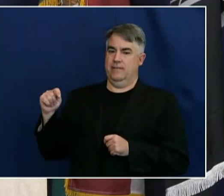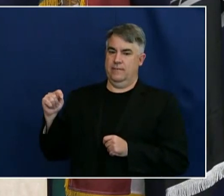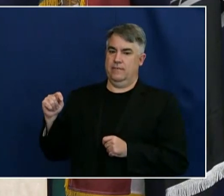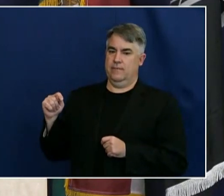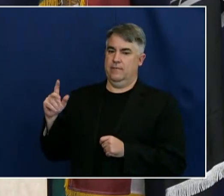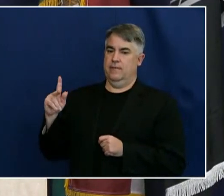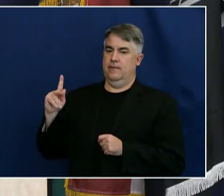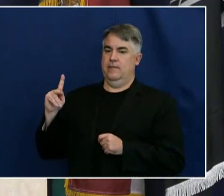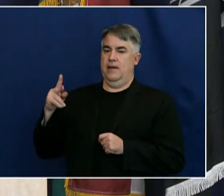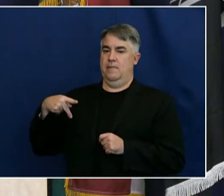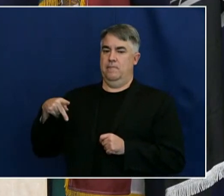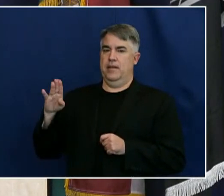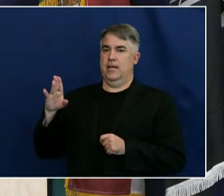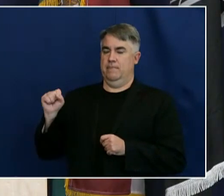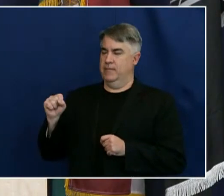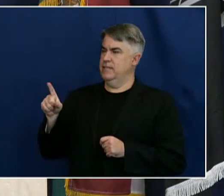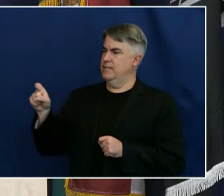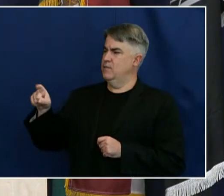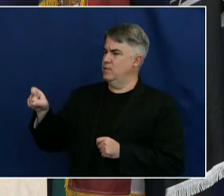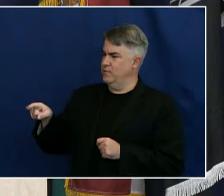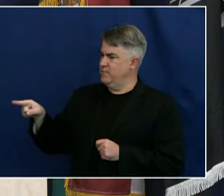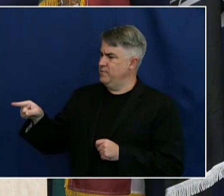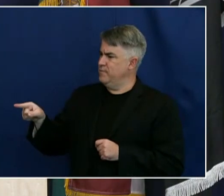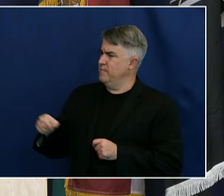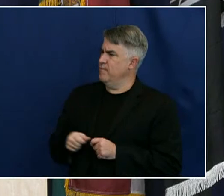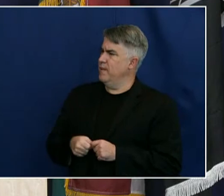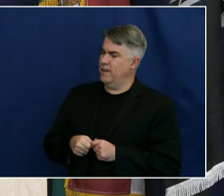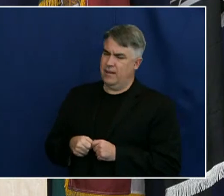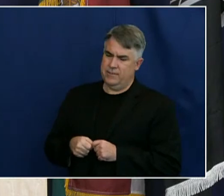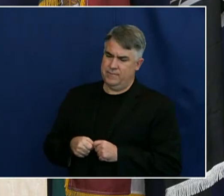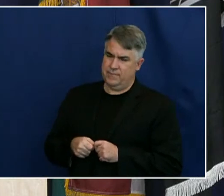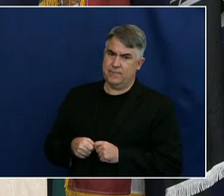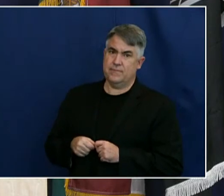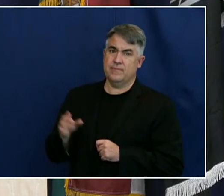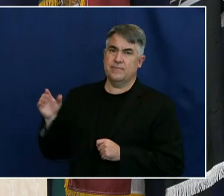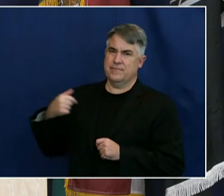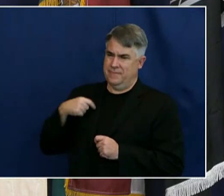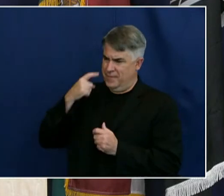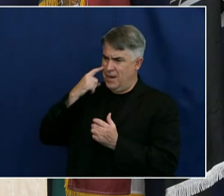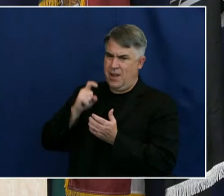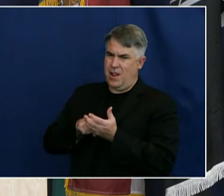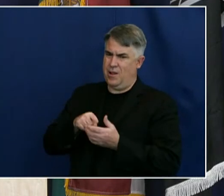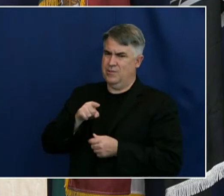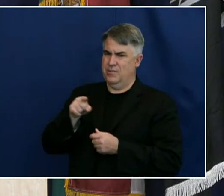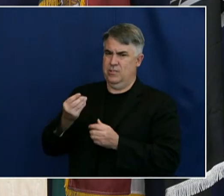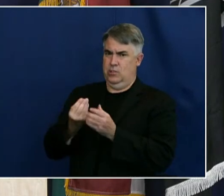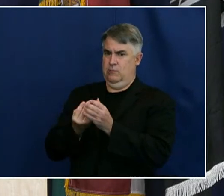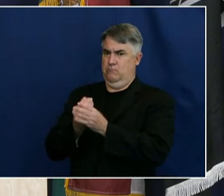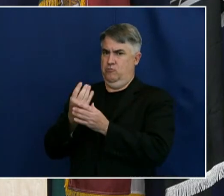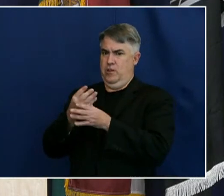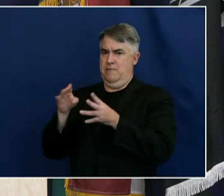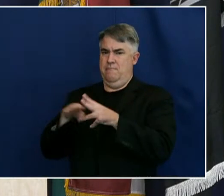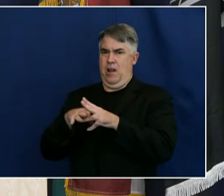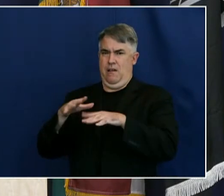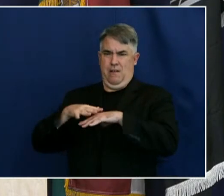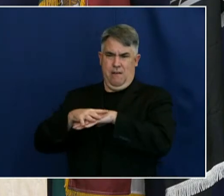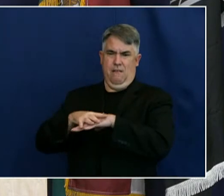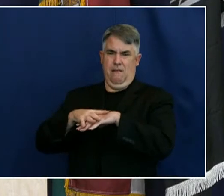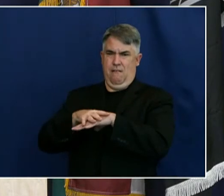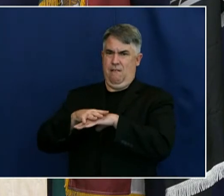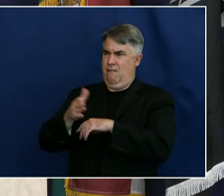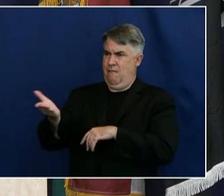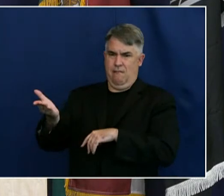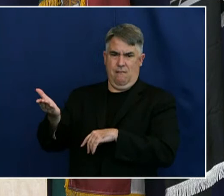KPBS. Hello. I know we're not seeing crowds like spring break crowds like they are in Miami, where they have to have put some more restrictions